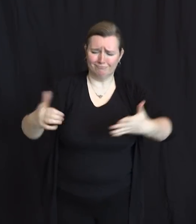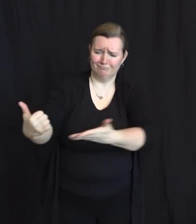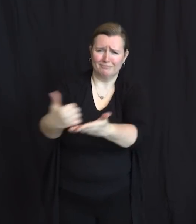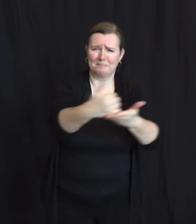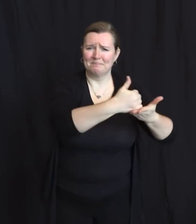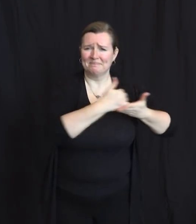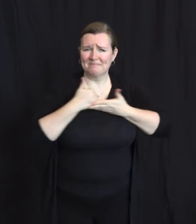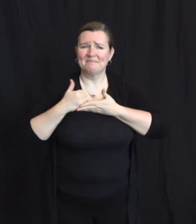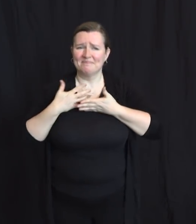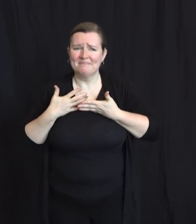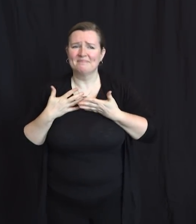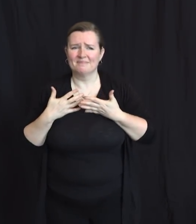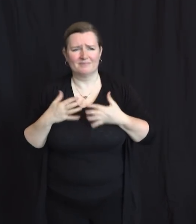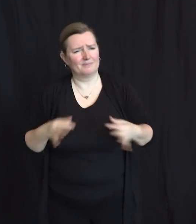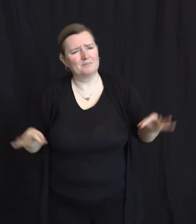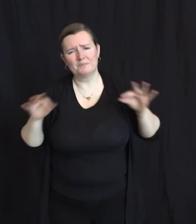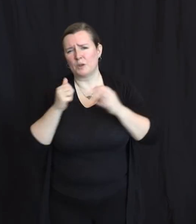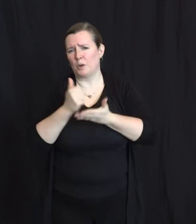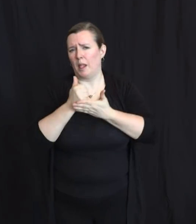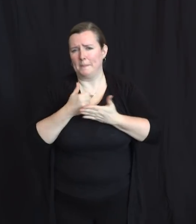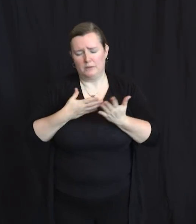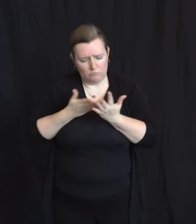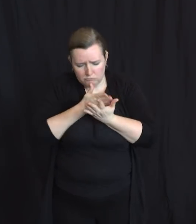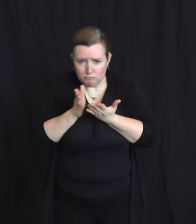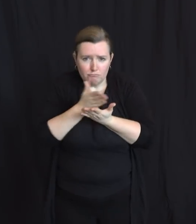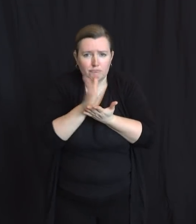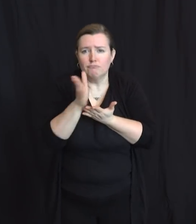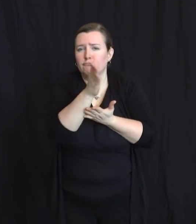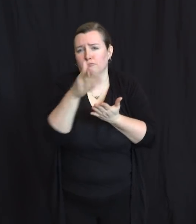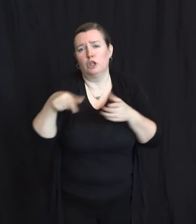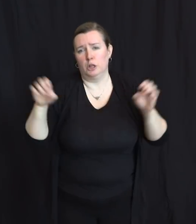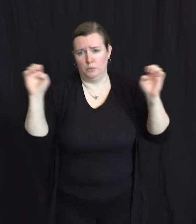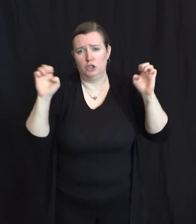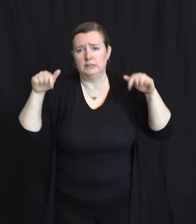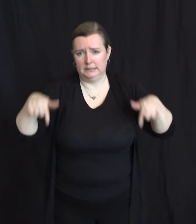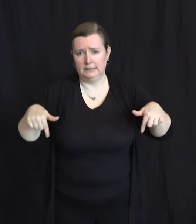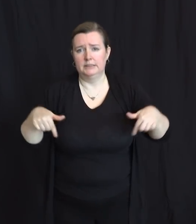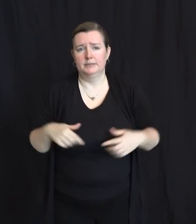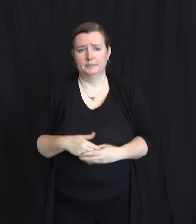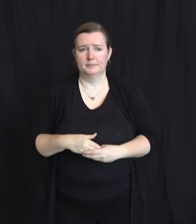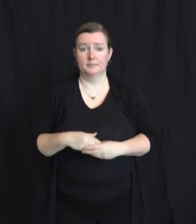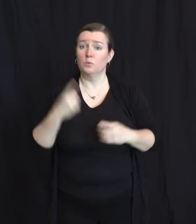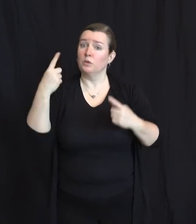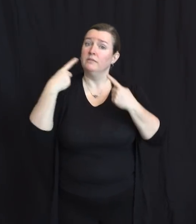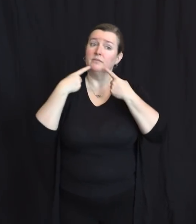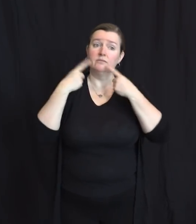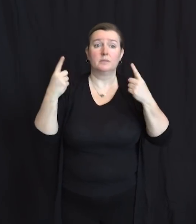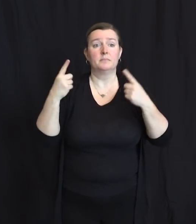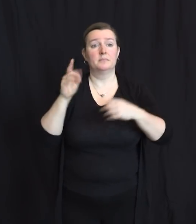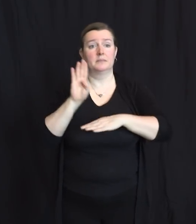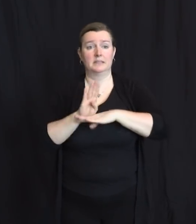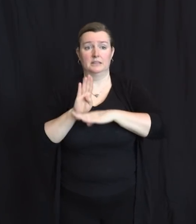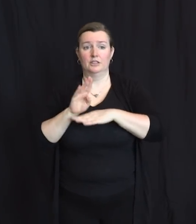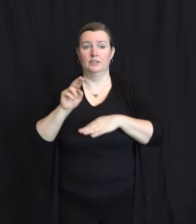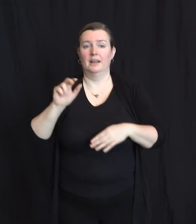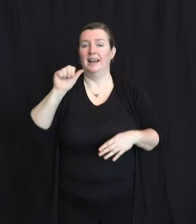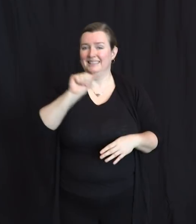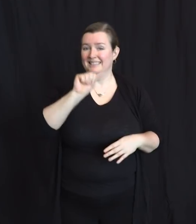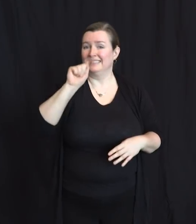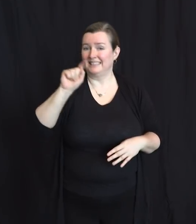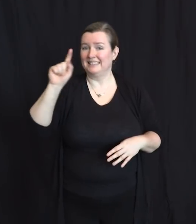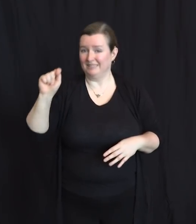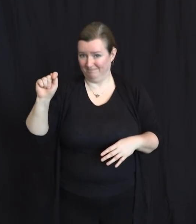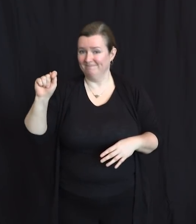sustaining us through this emergency. One of our state's iconic businesses, AT&T and the